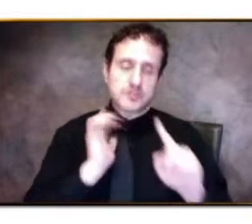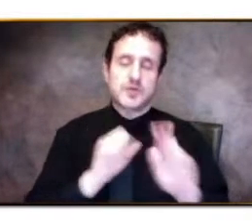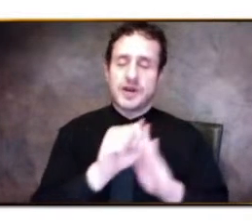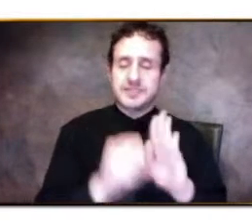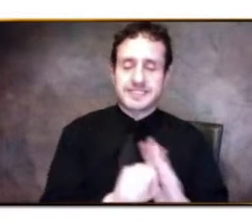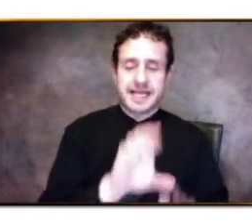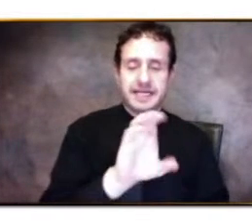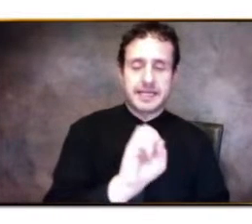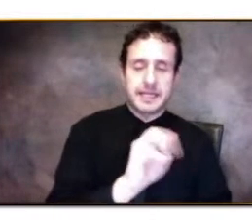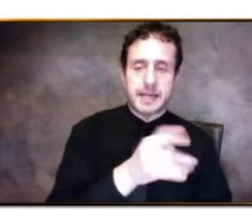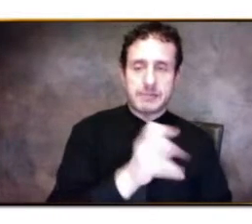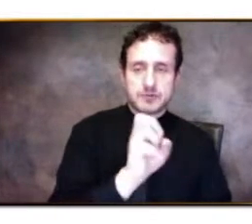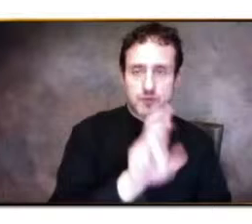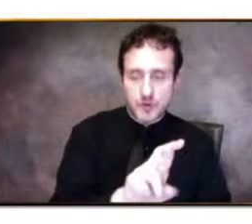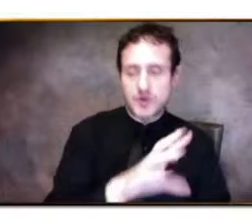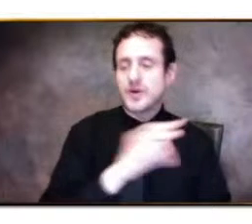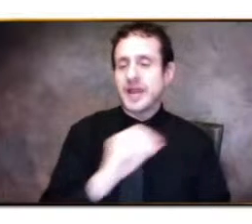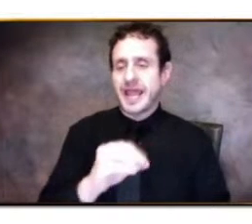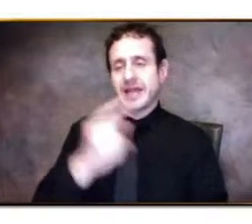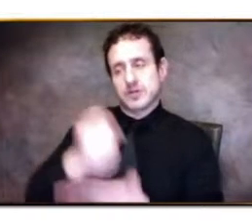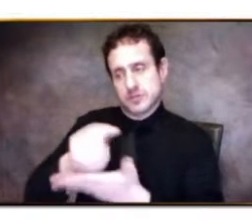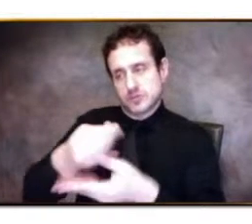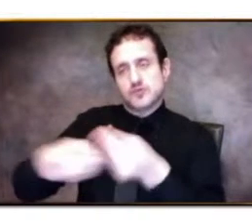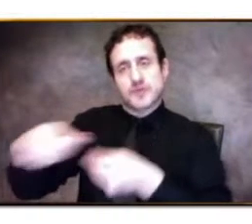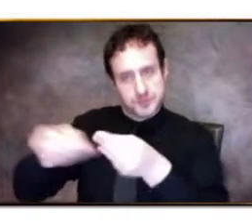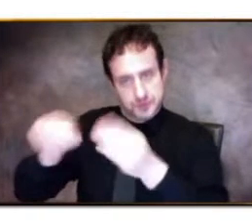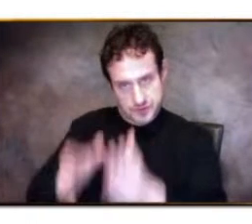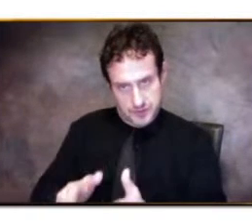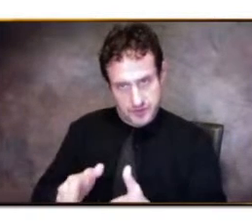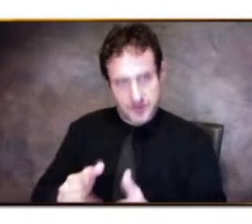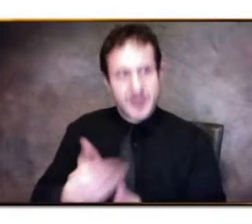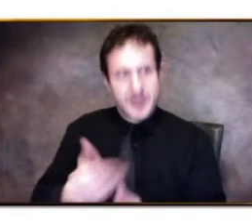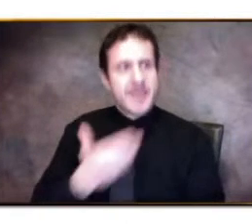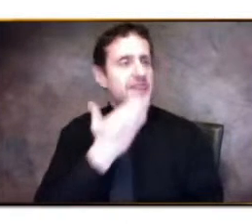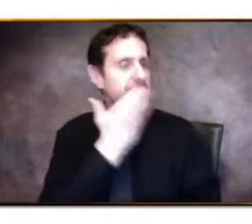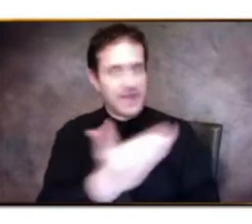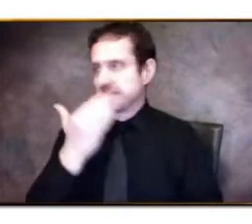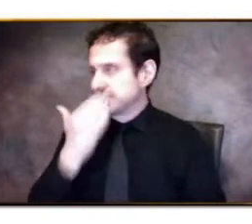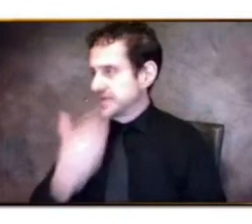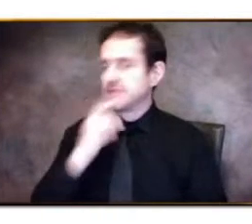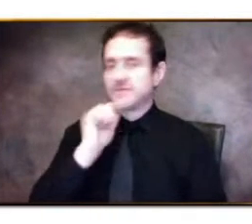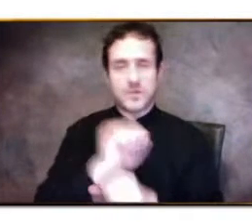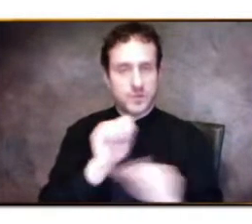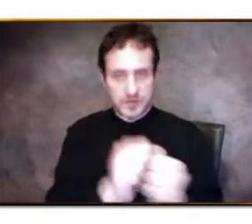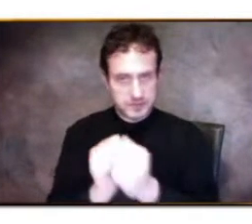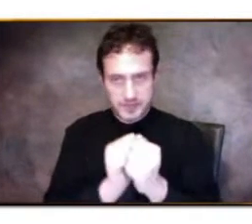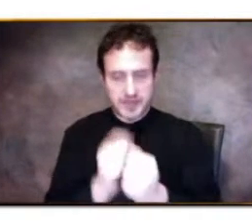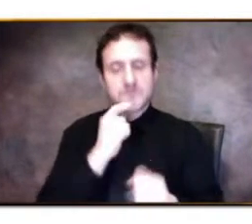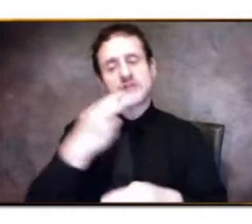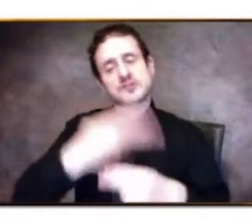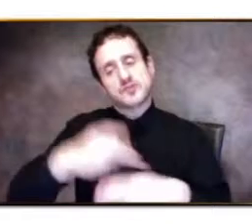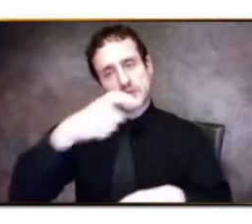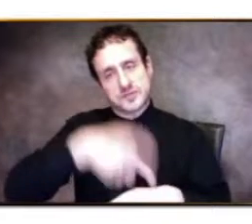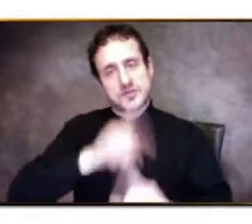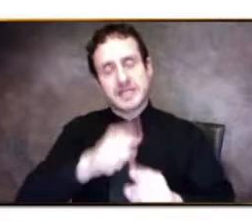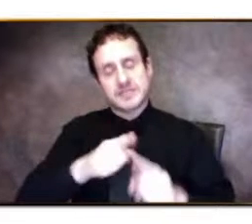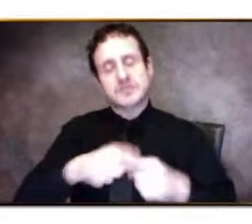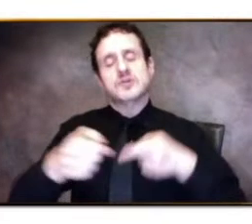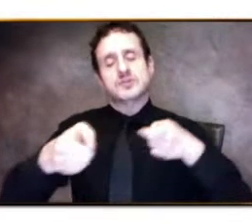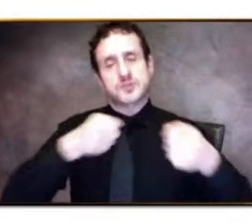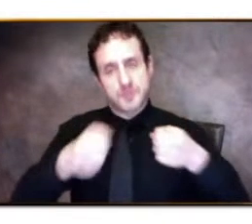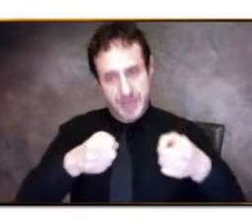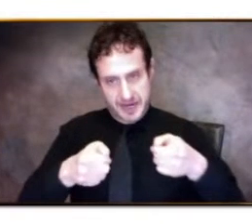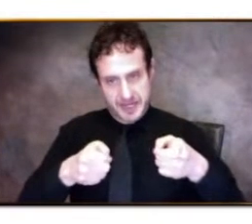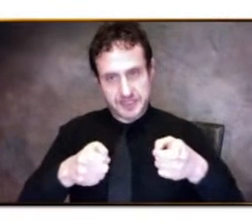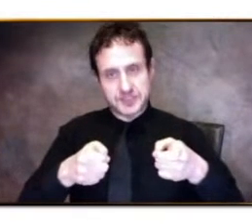Treasurer Frerichs, and I want to thank them both for working together on this short-term strategy to manage the near-term